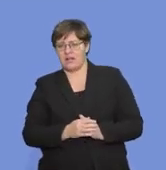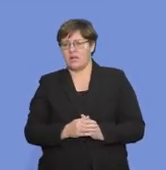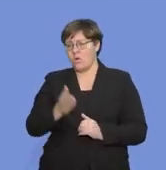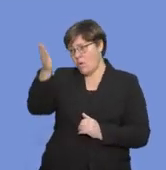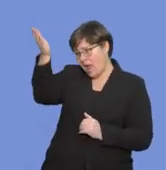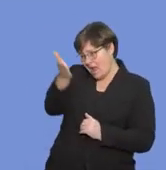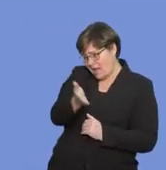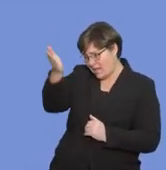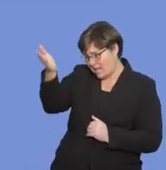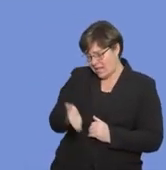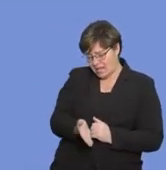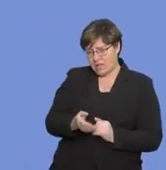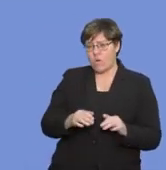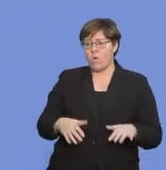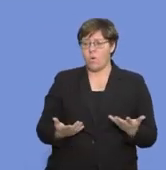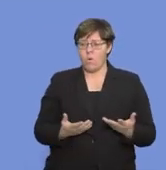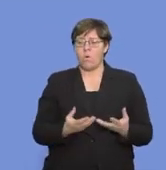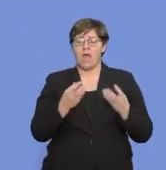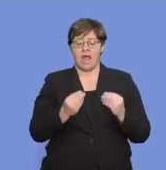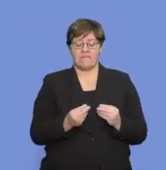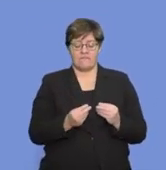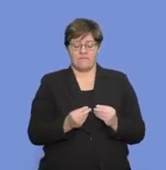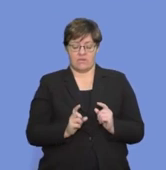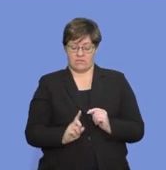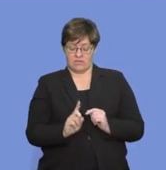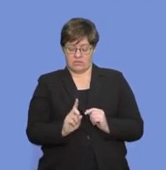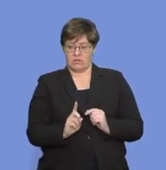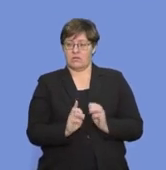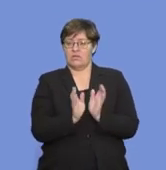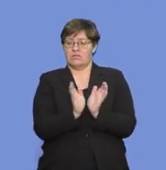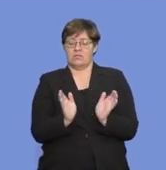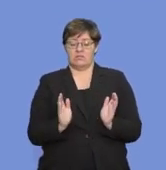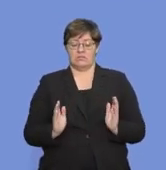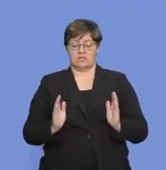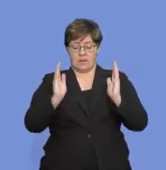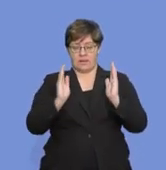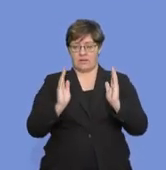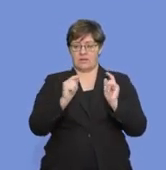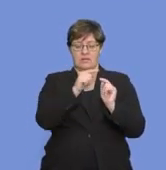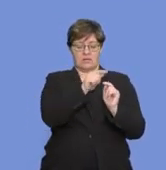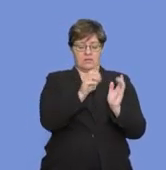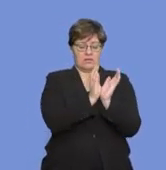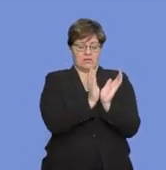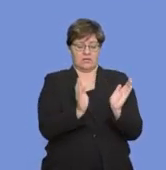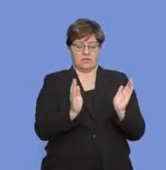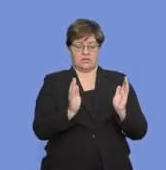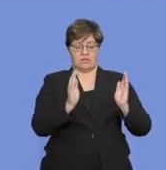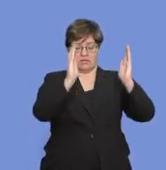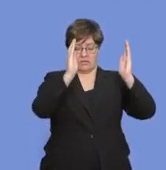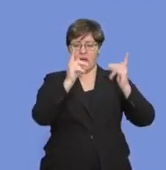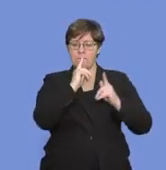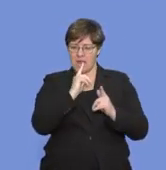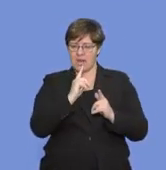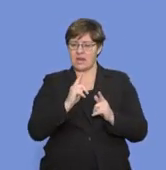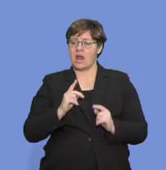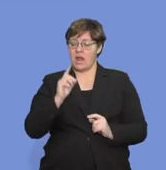draw it like that, or we can actually have it where we have straight lines and we show how the species